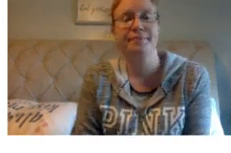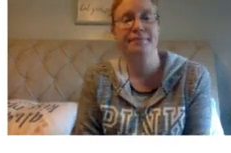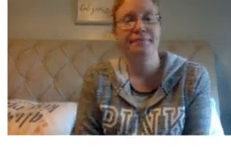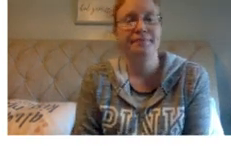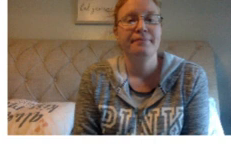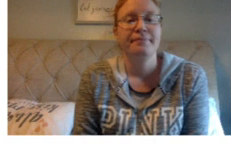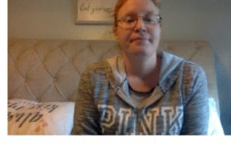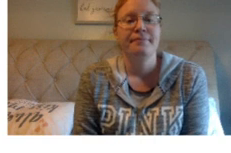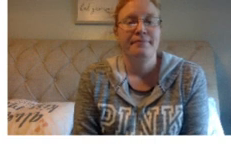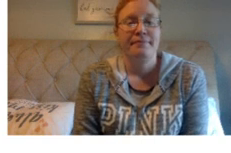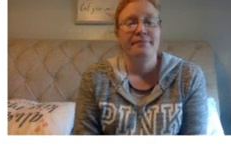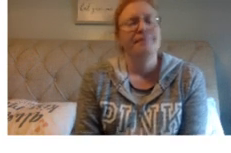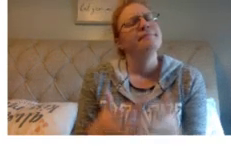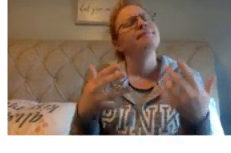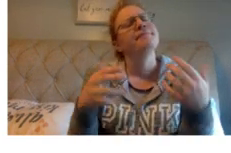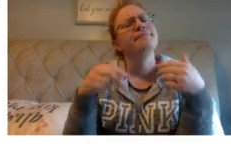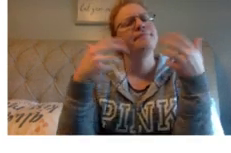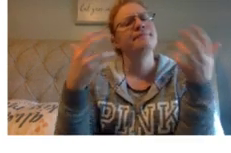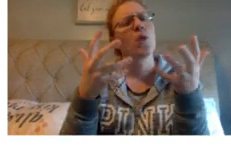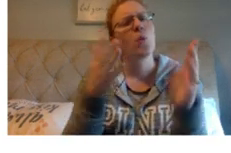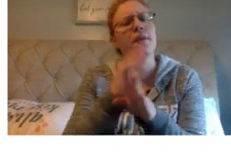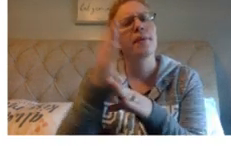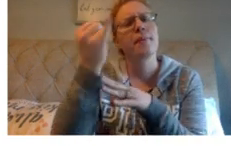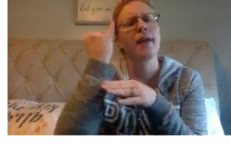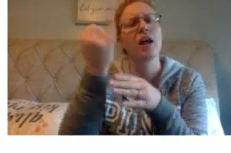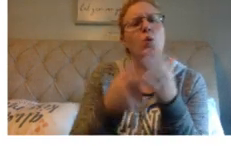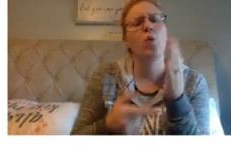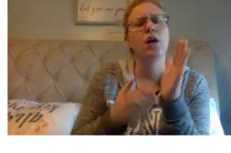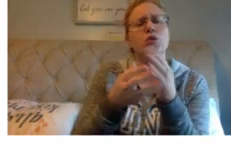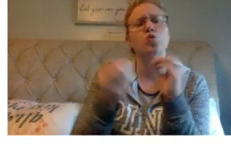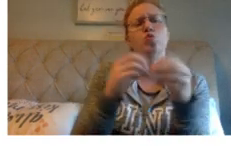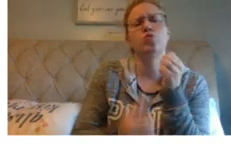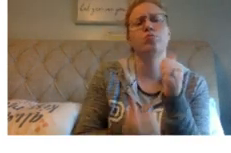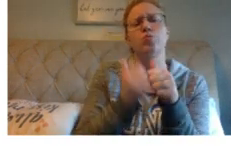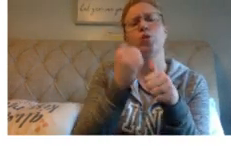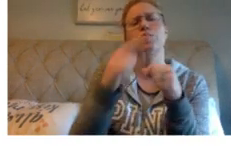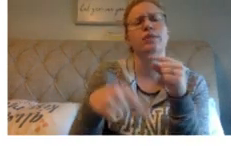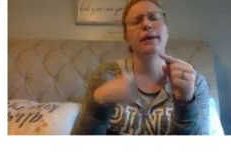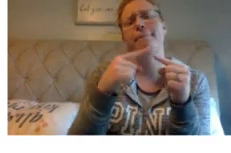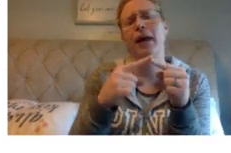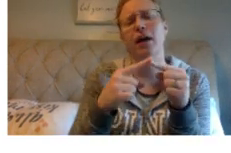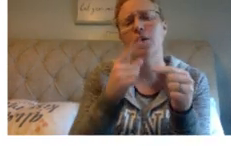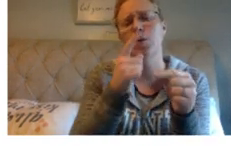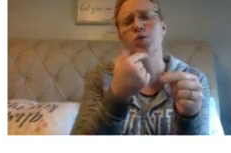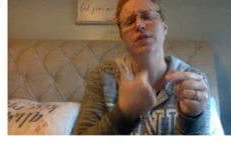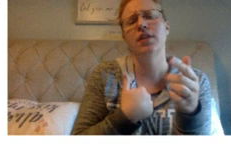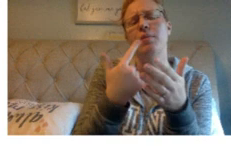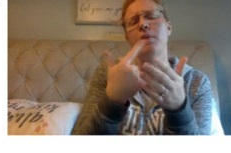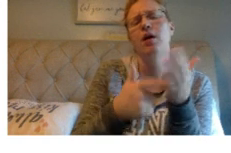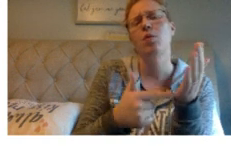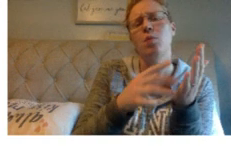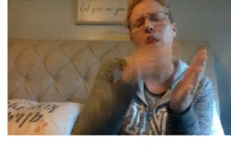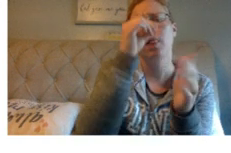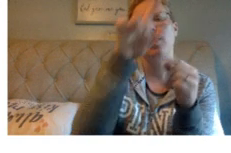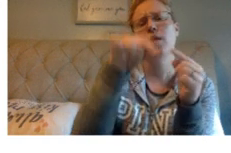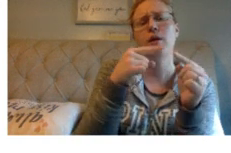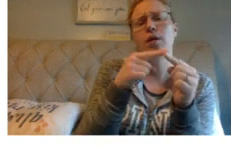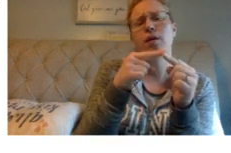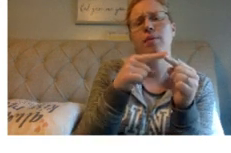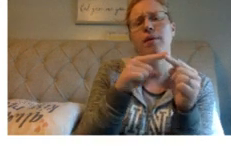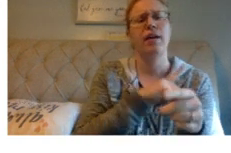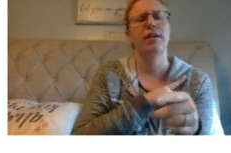Okay, so what is the main idea? What is this story mostly about? Who can tell me what we learned about this